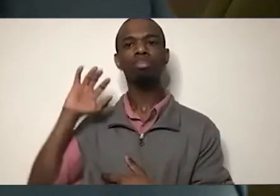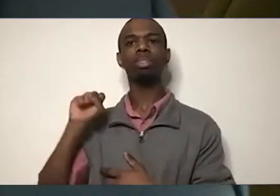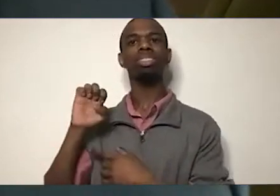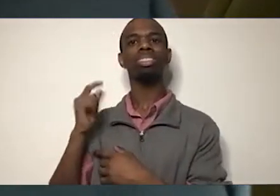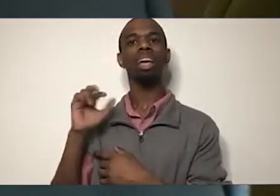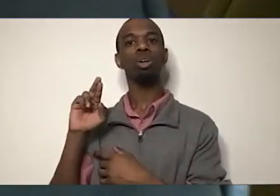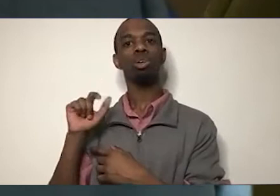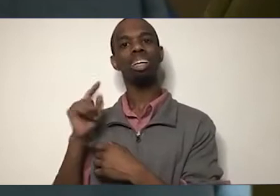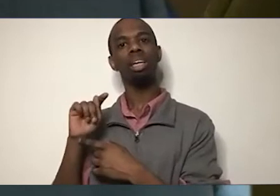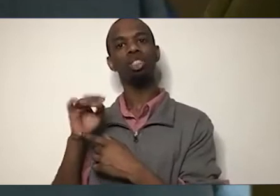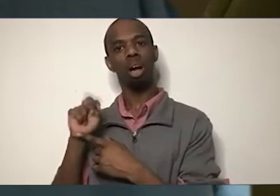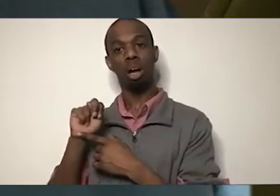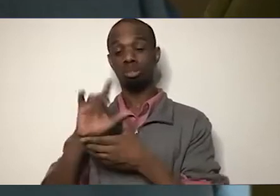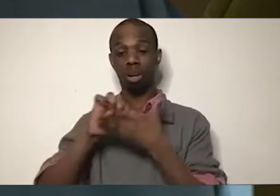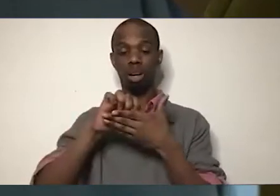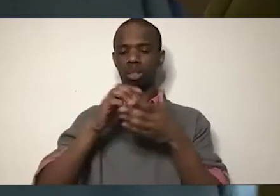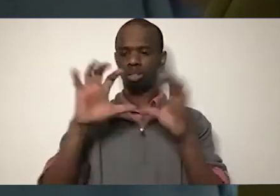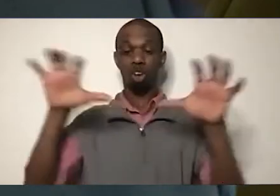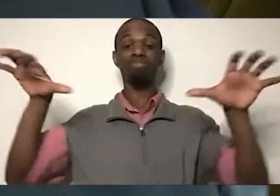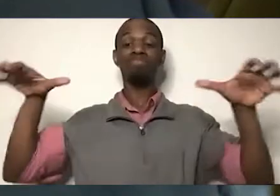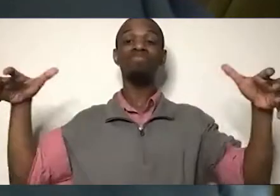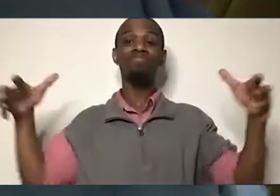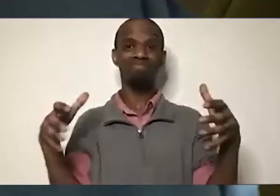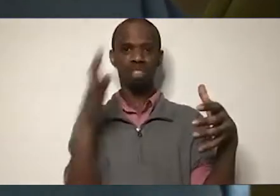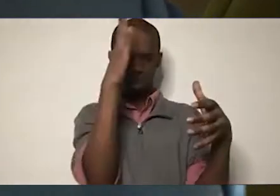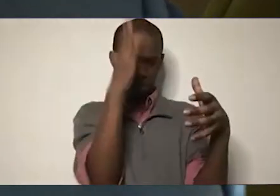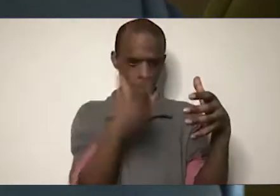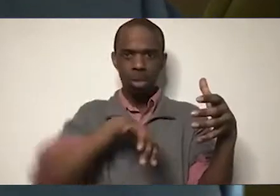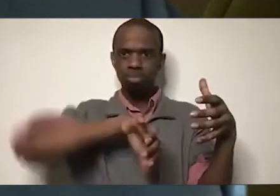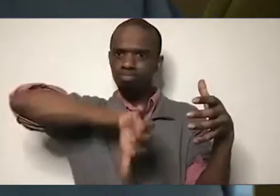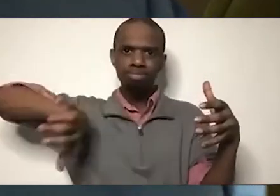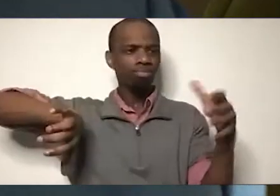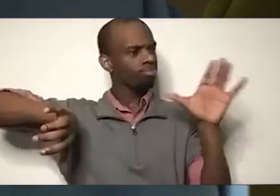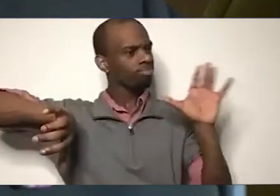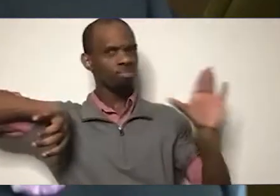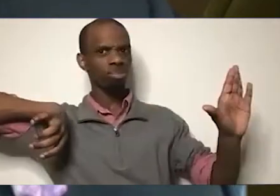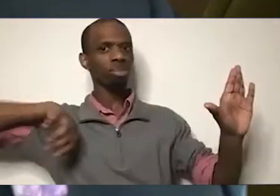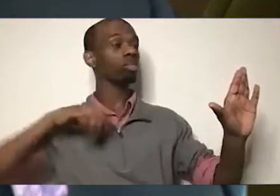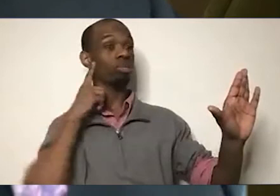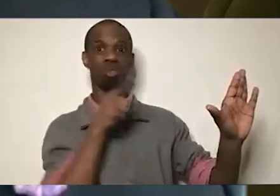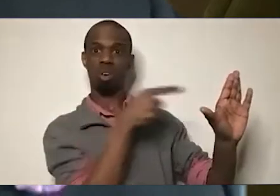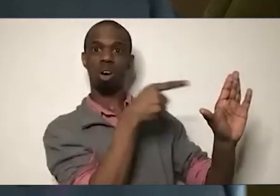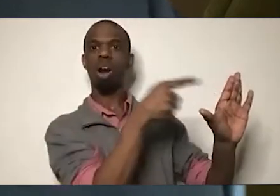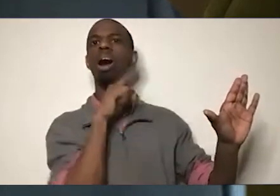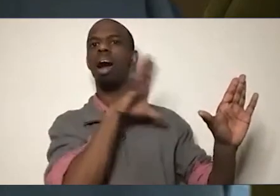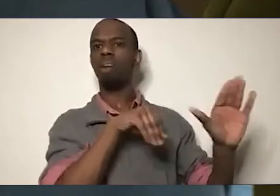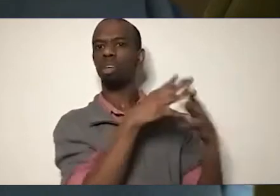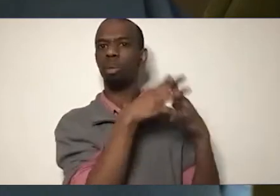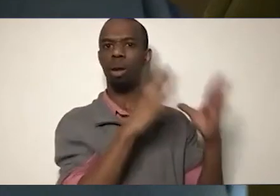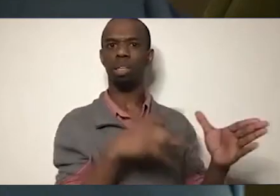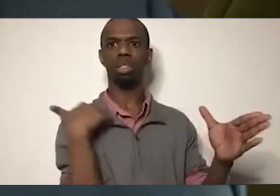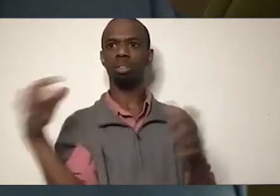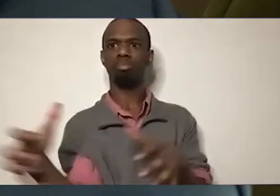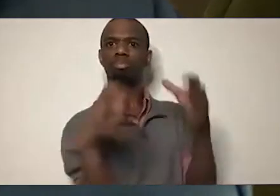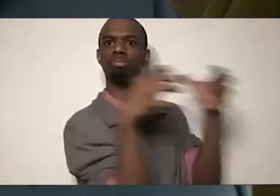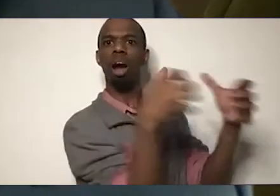kept in the worst parts of the land, the areas where animals were, where pathogens abounded, where there was very little